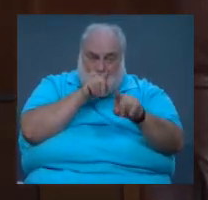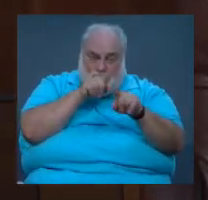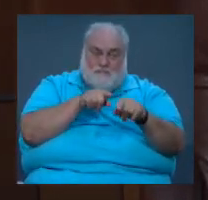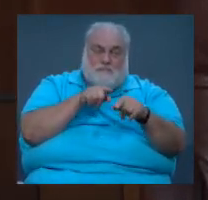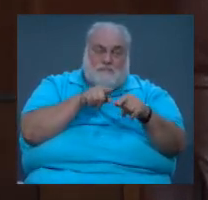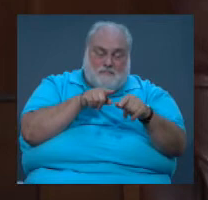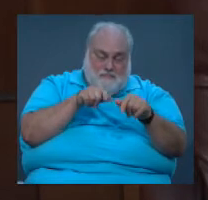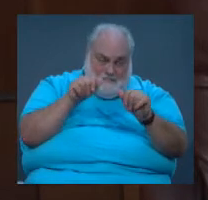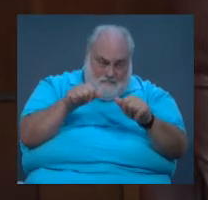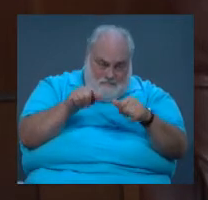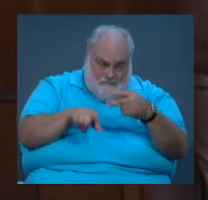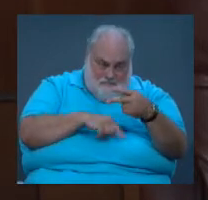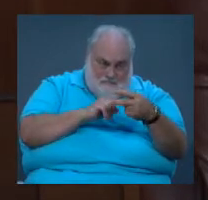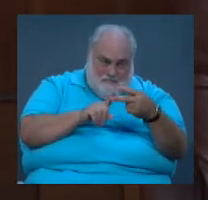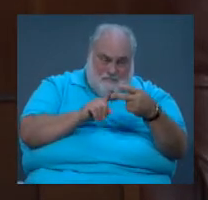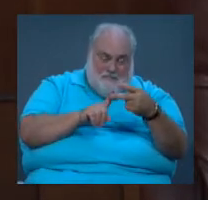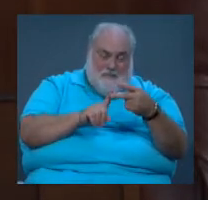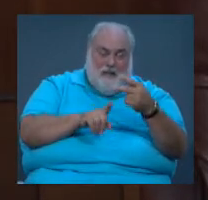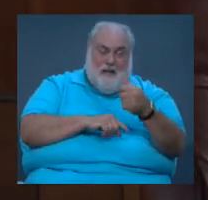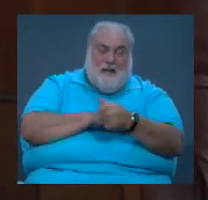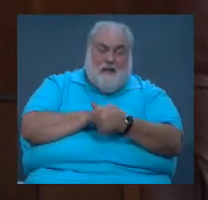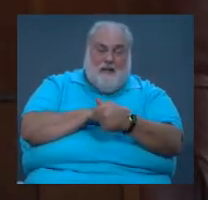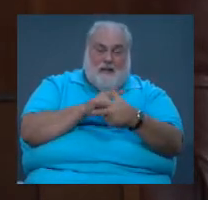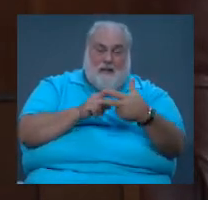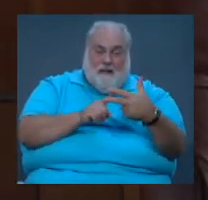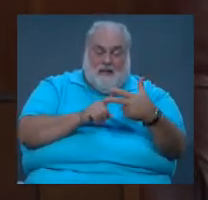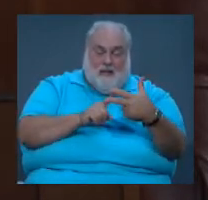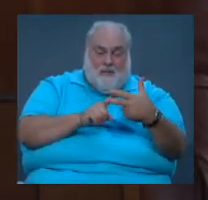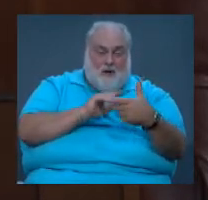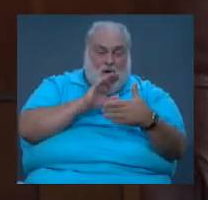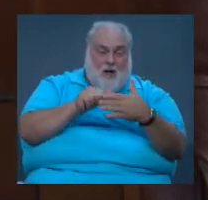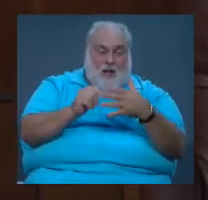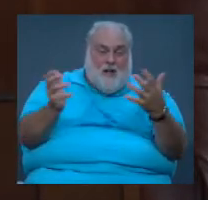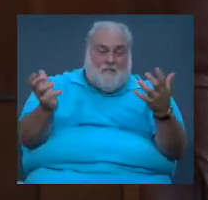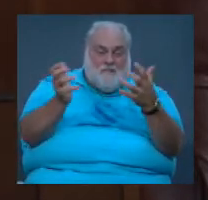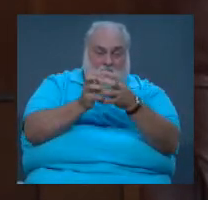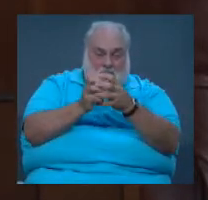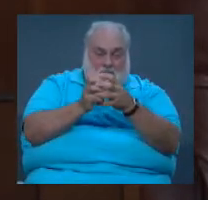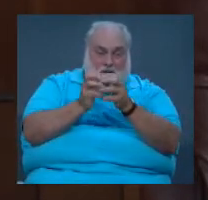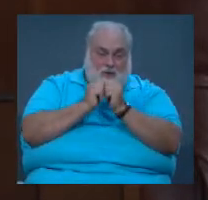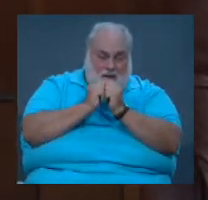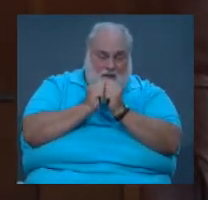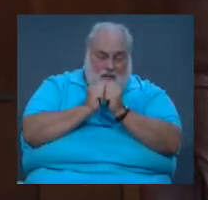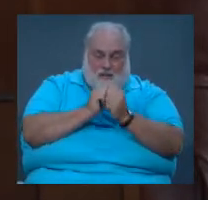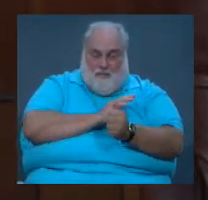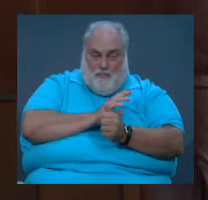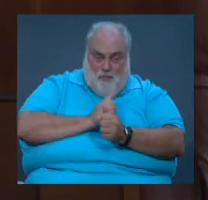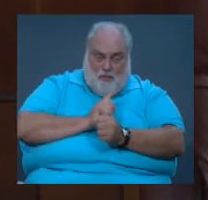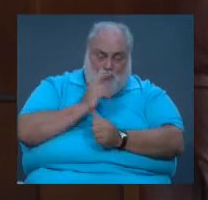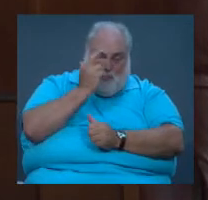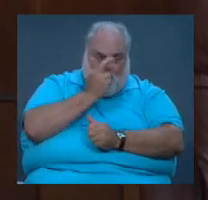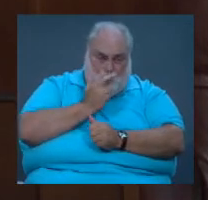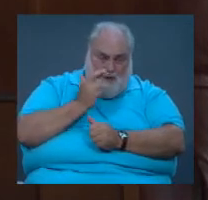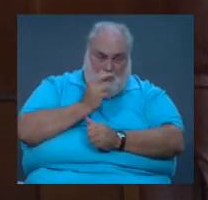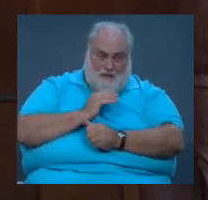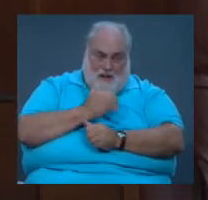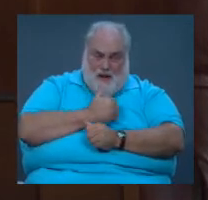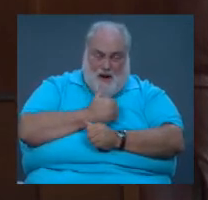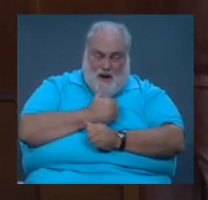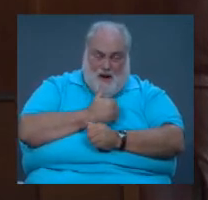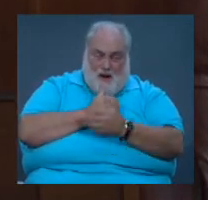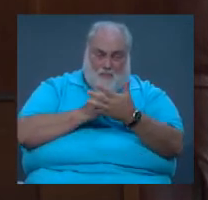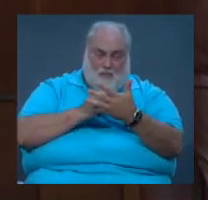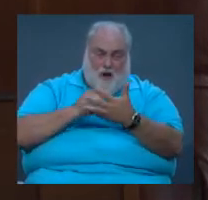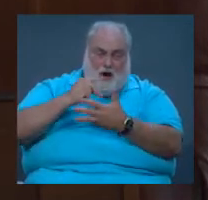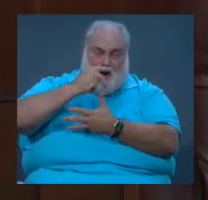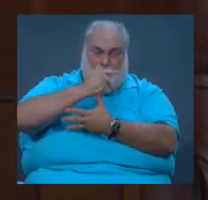be answered, number two, as we all come together as a board to realize our priorities.